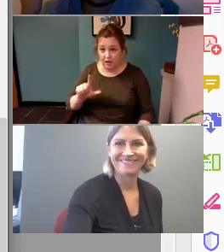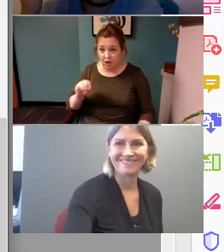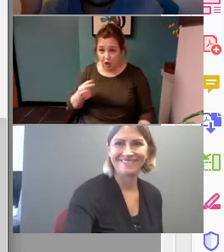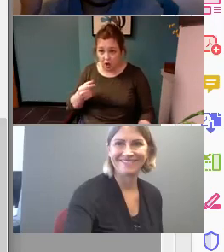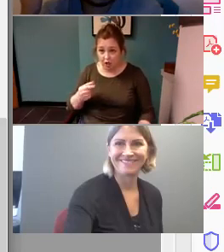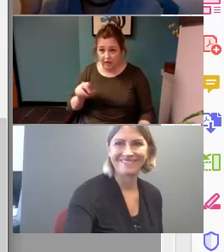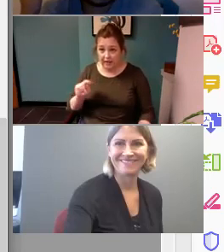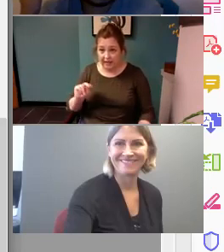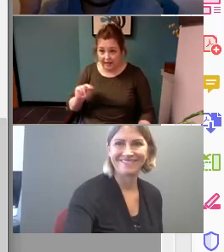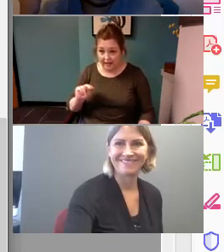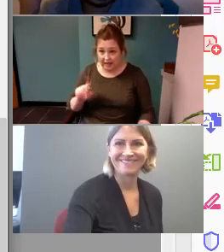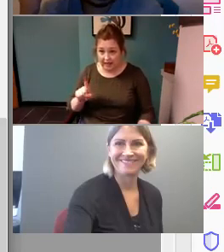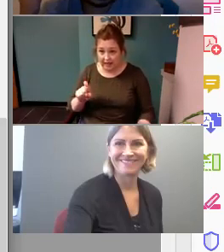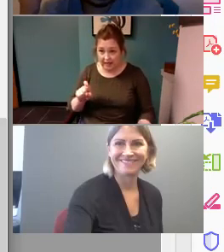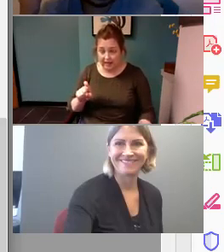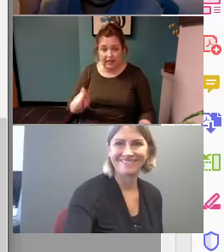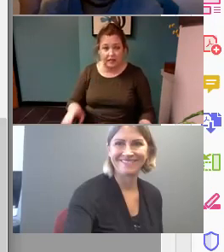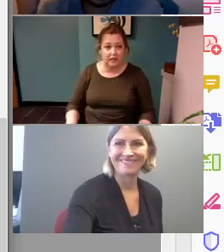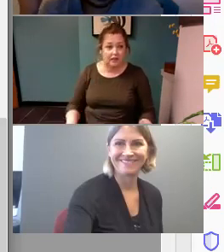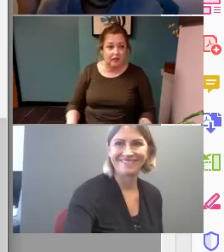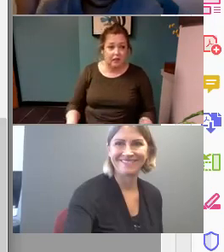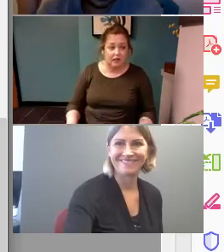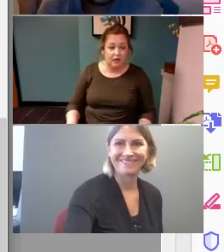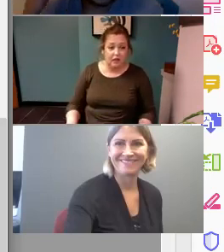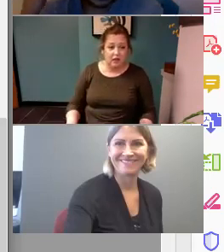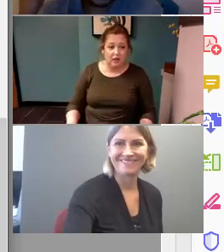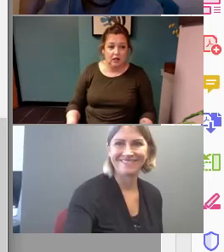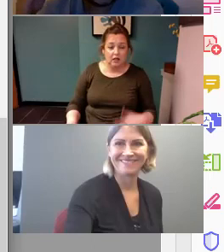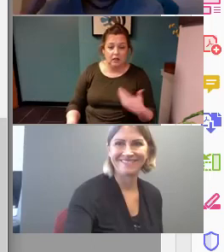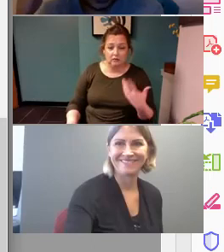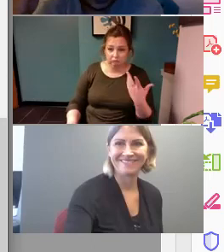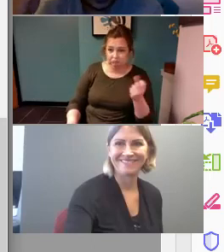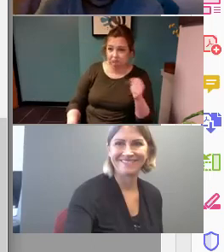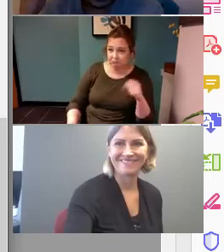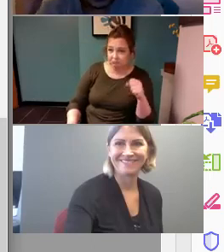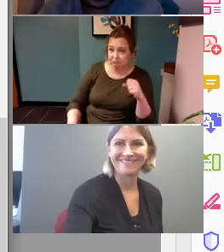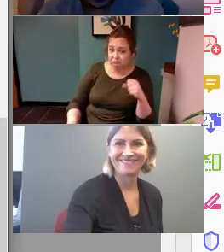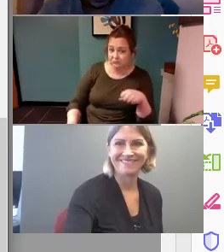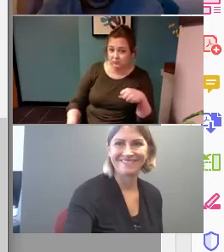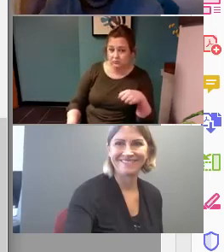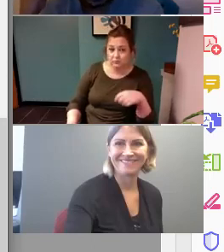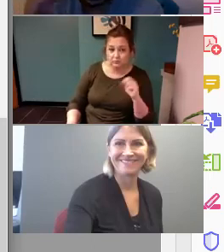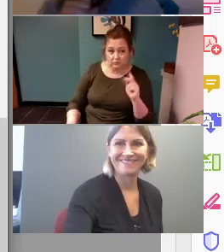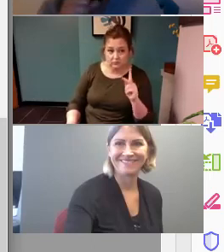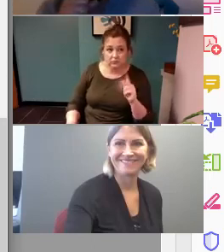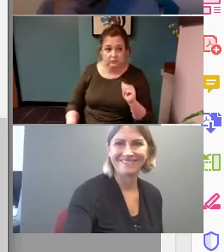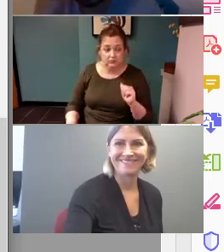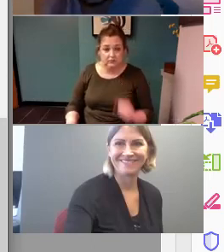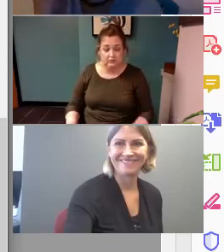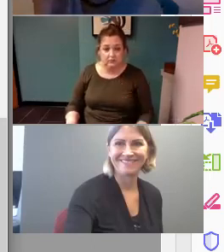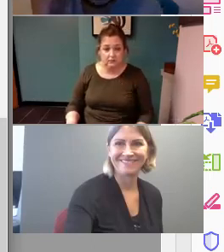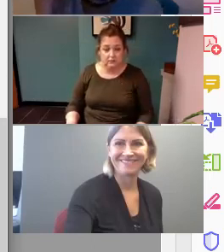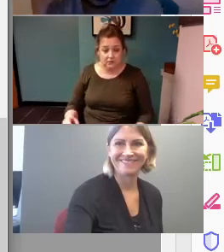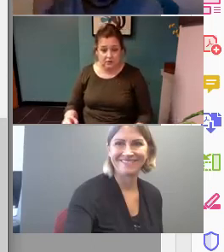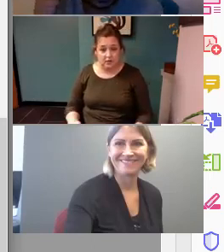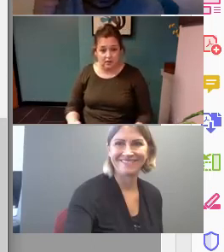Yeah, the 2 is a constant there, so yeah. Right? Yaswanti, do you agree that this is n log n now? Because